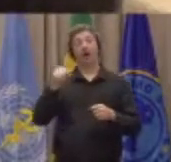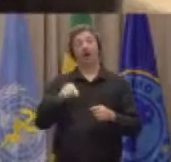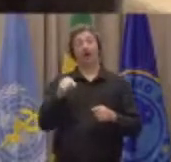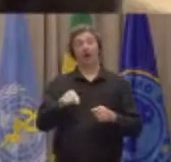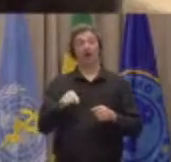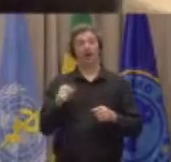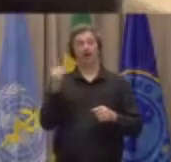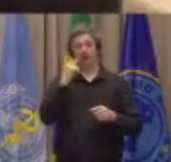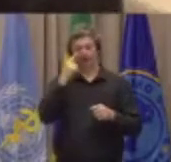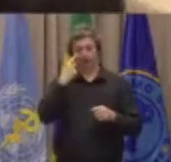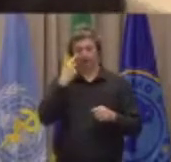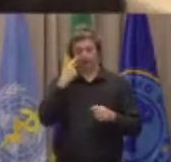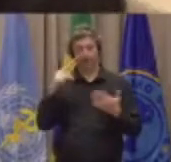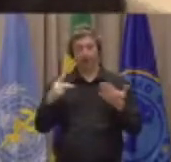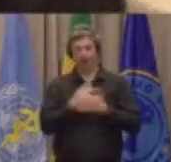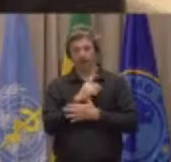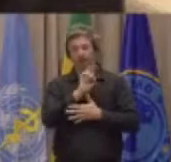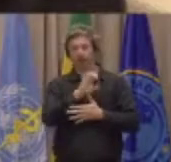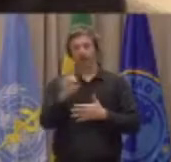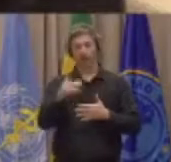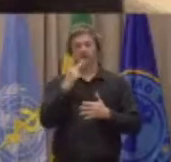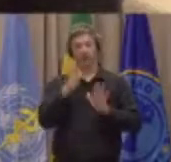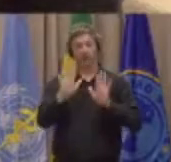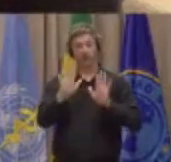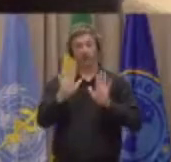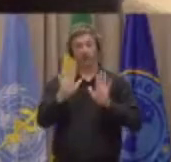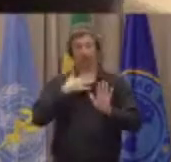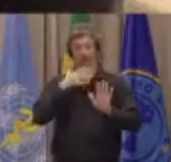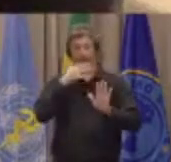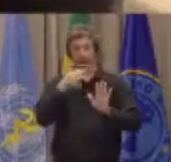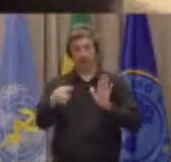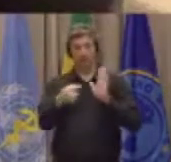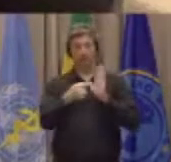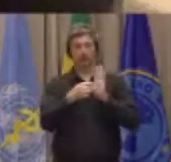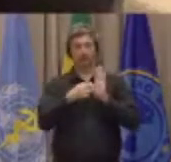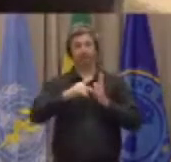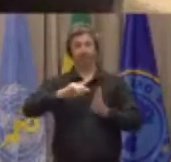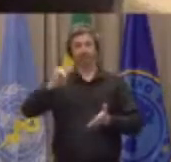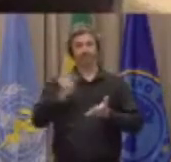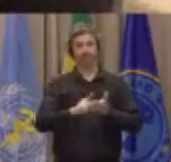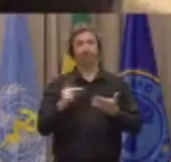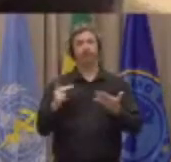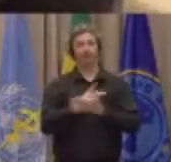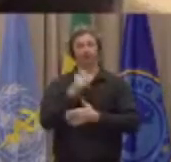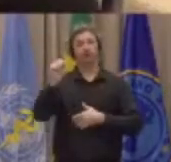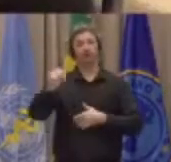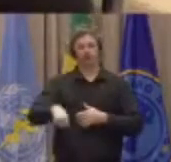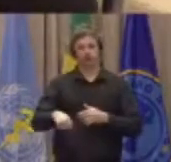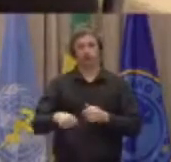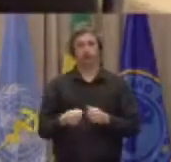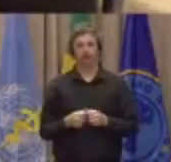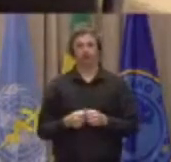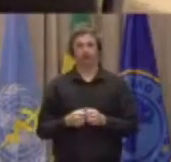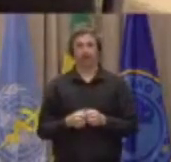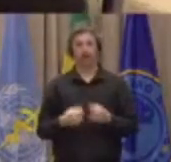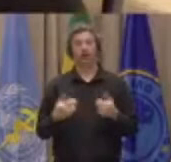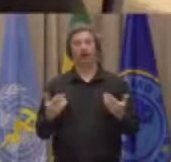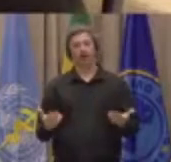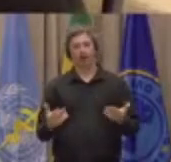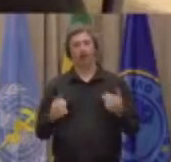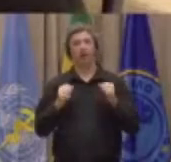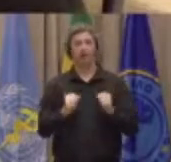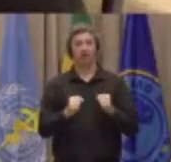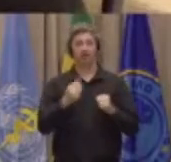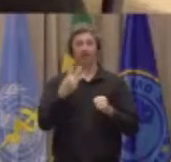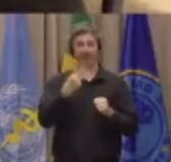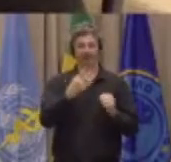hospitals so they could review this case and give its opinion and say what really happened.